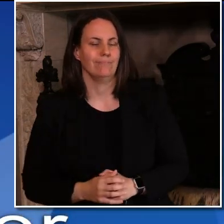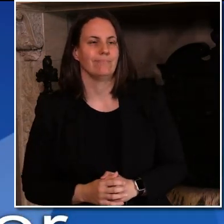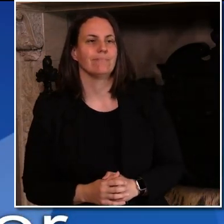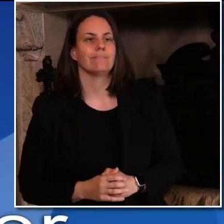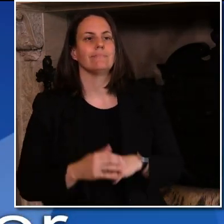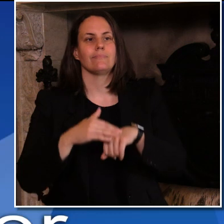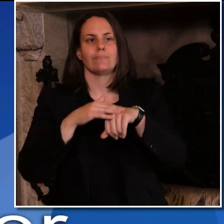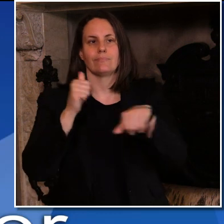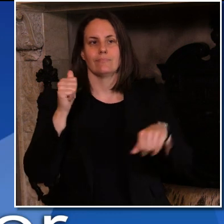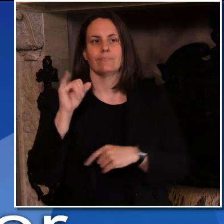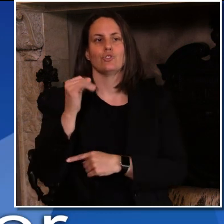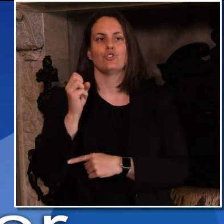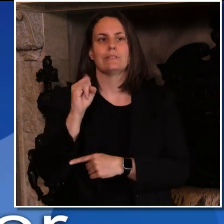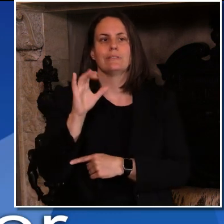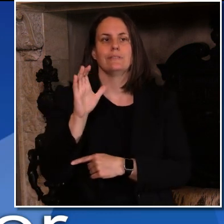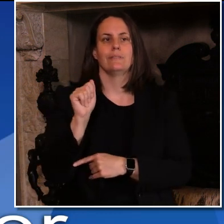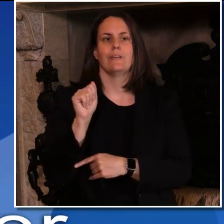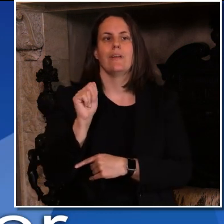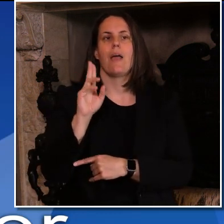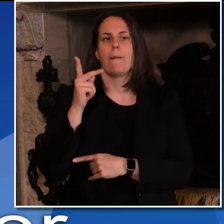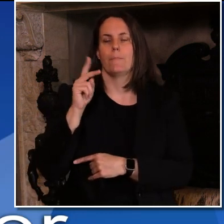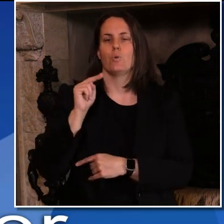News. Jessica?